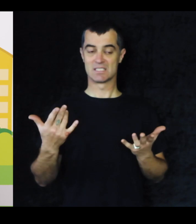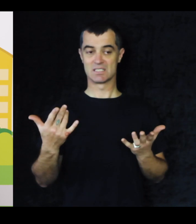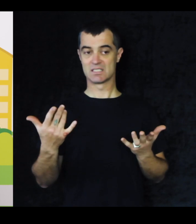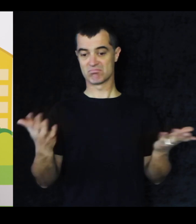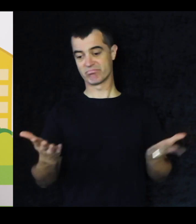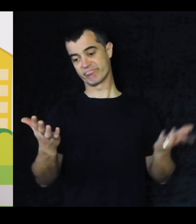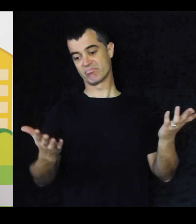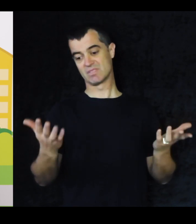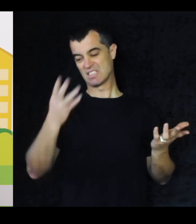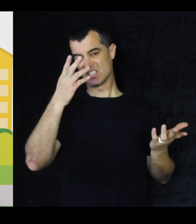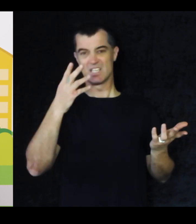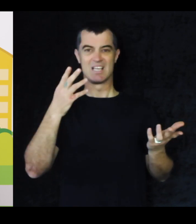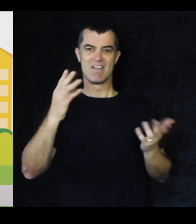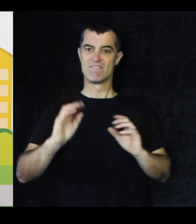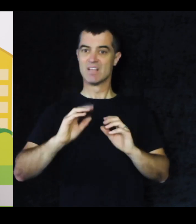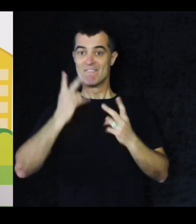disability is quite